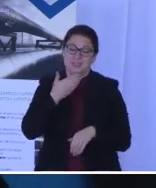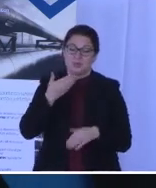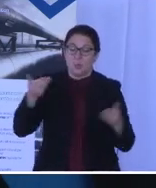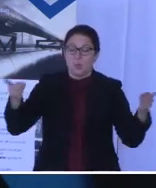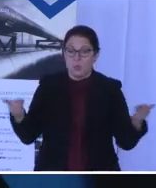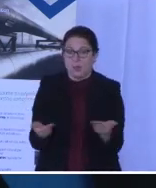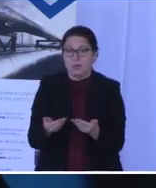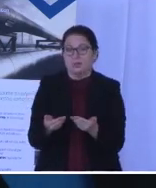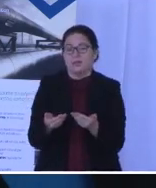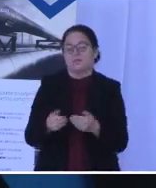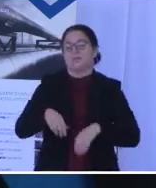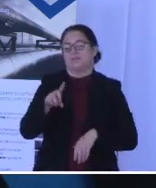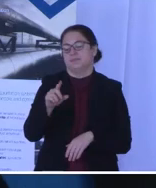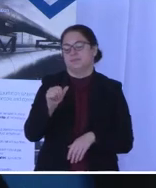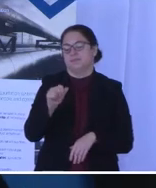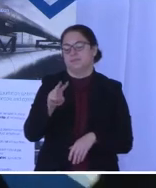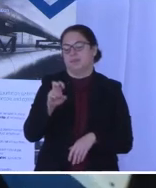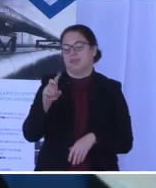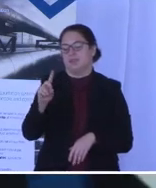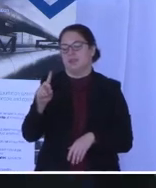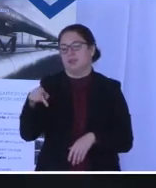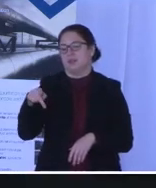Administrator David Pekoske.